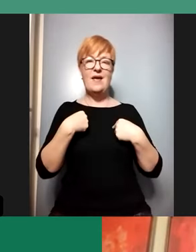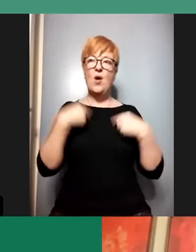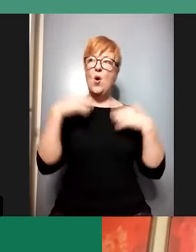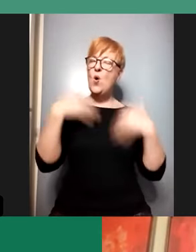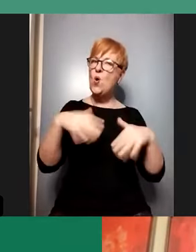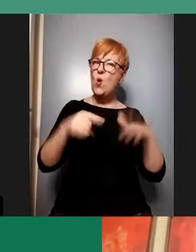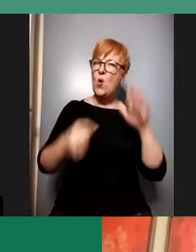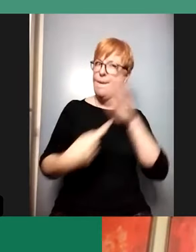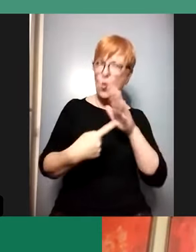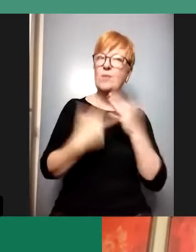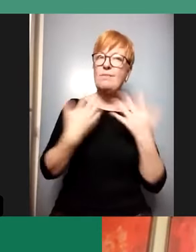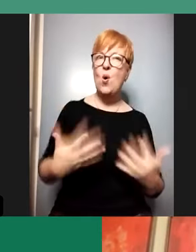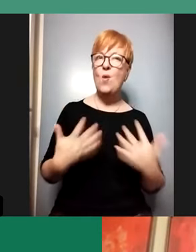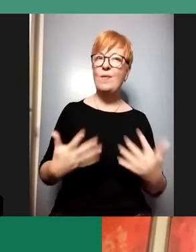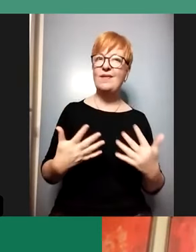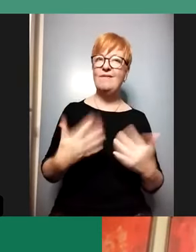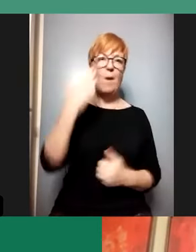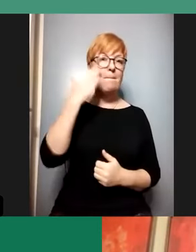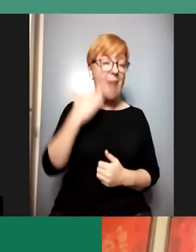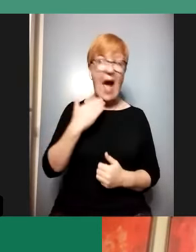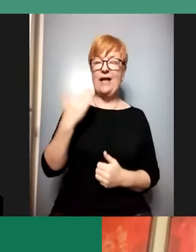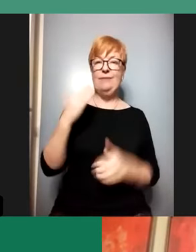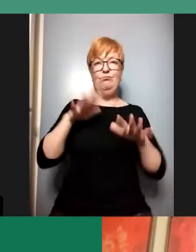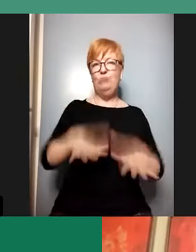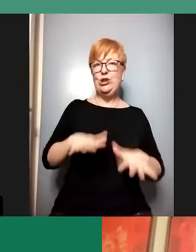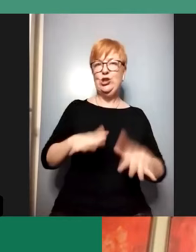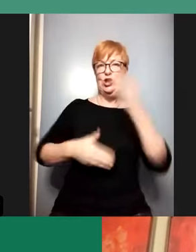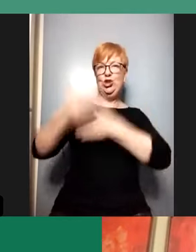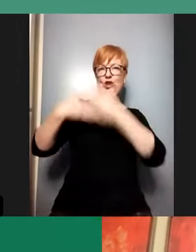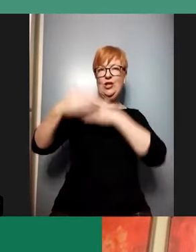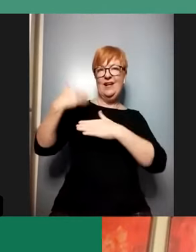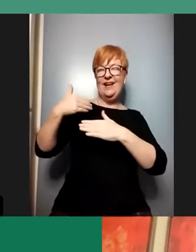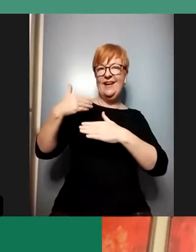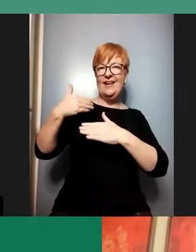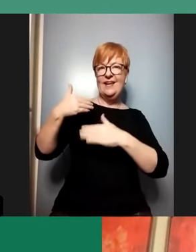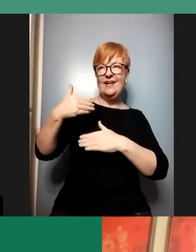think, for Black British history. I think it's the point where